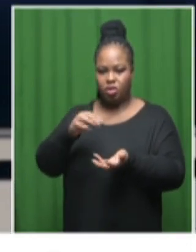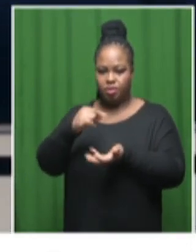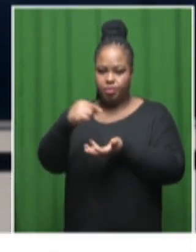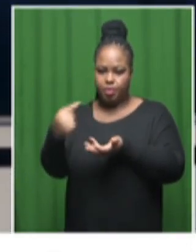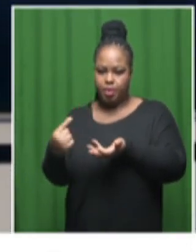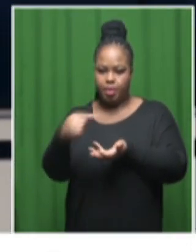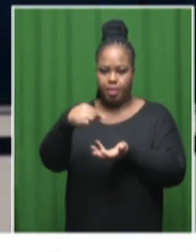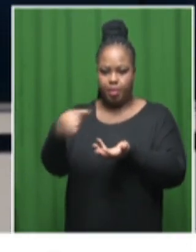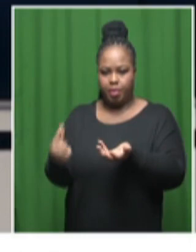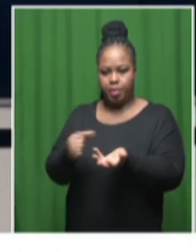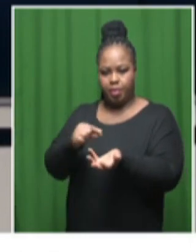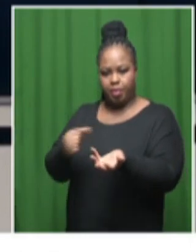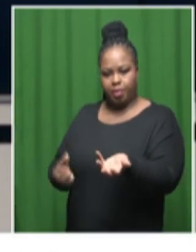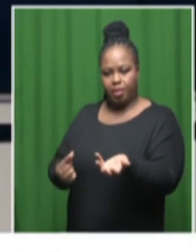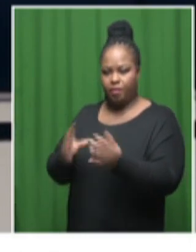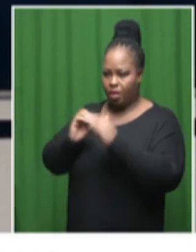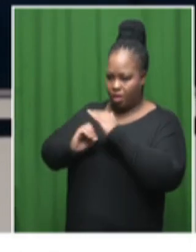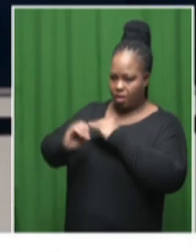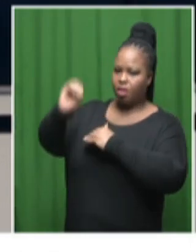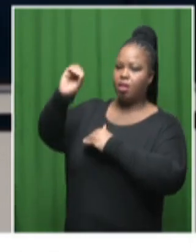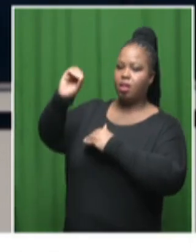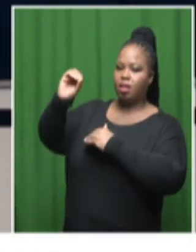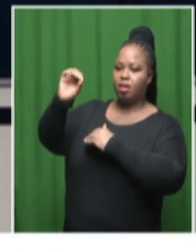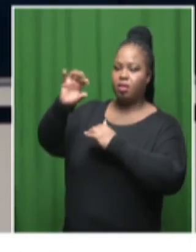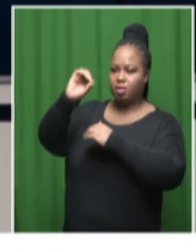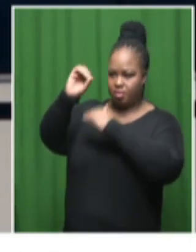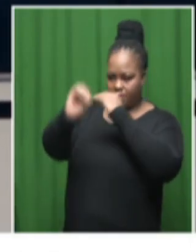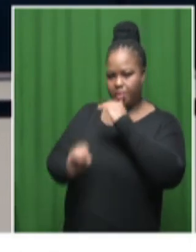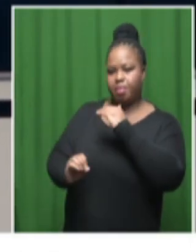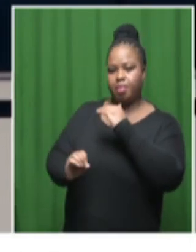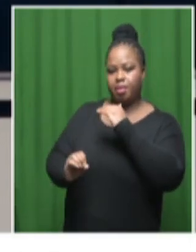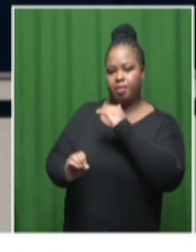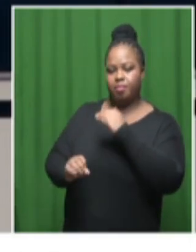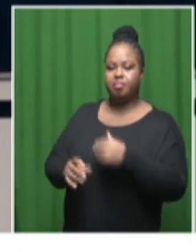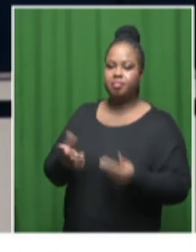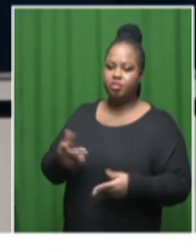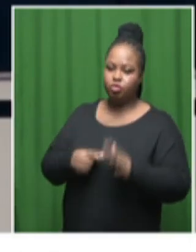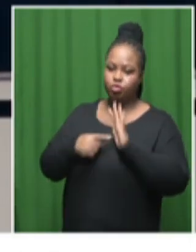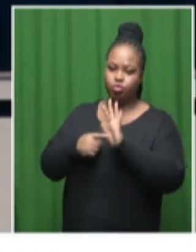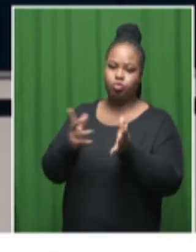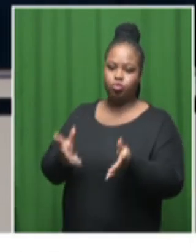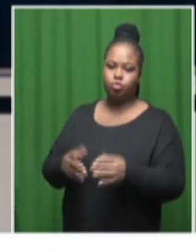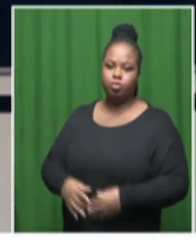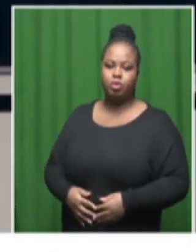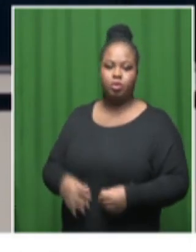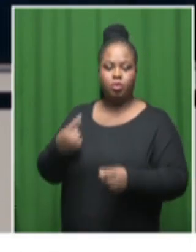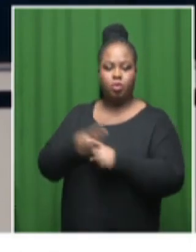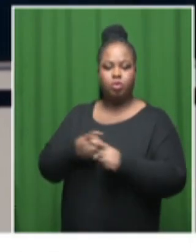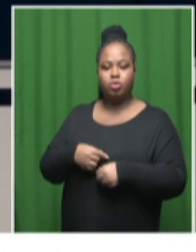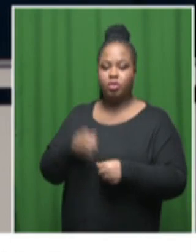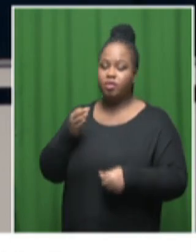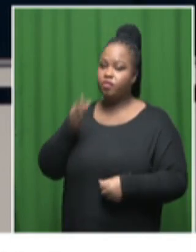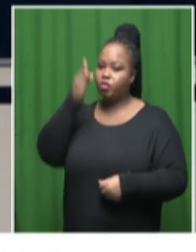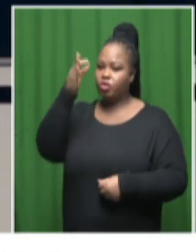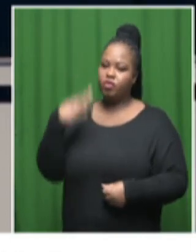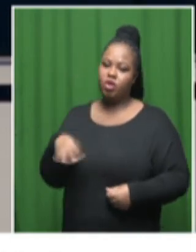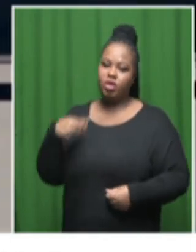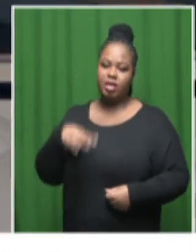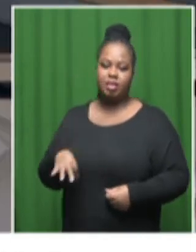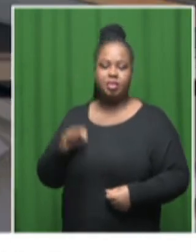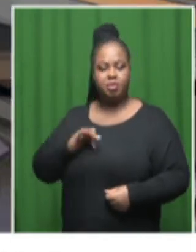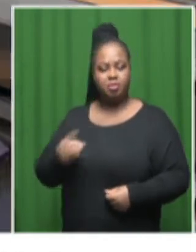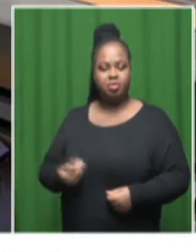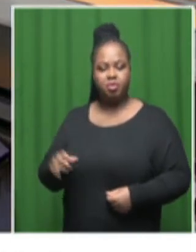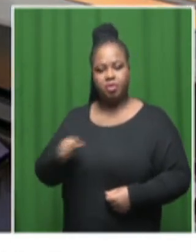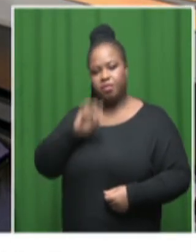here, reflects also the dawn. It reflects the sun rising and the sun going down. So it's going to be a very bright future for our girls and for our